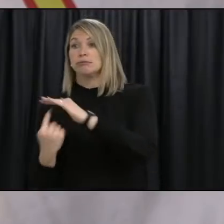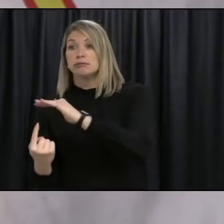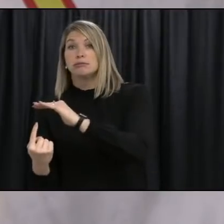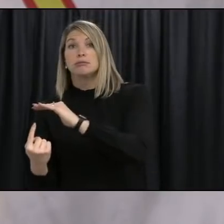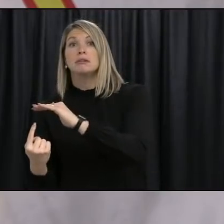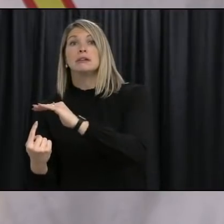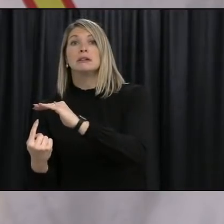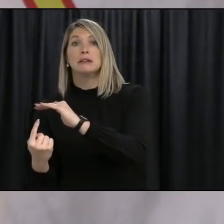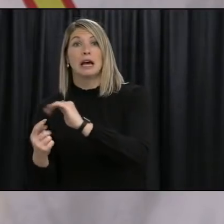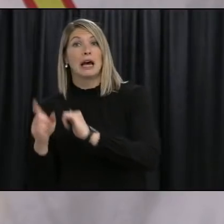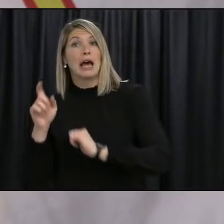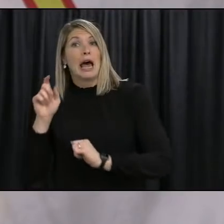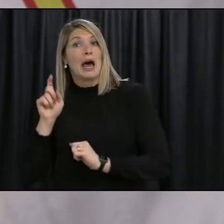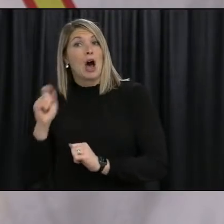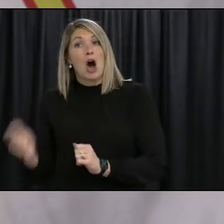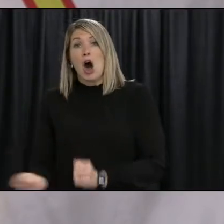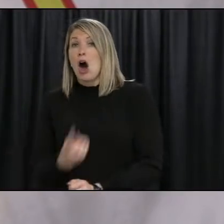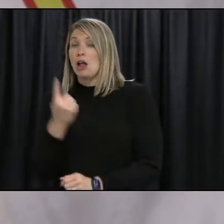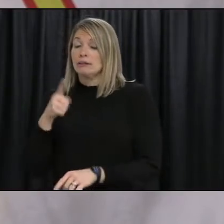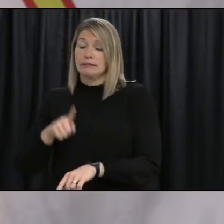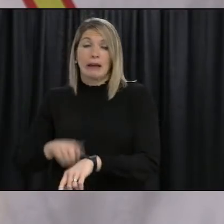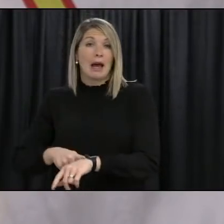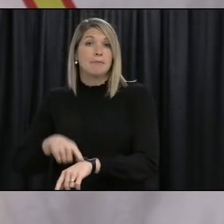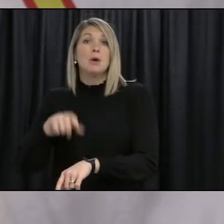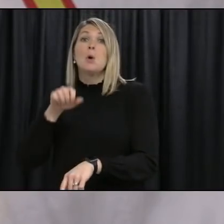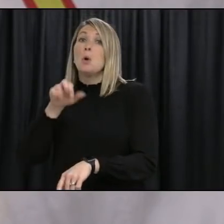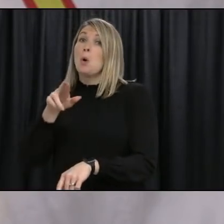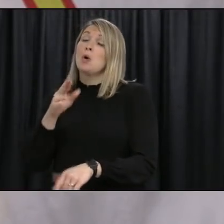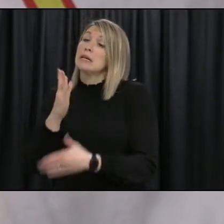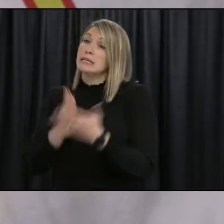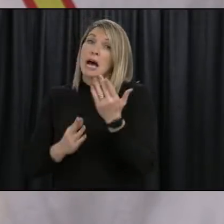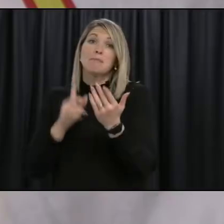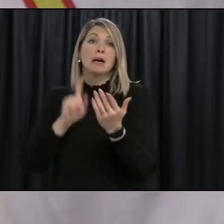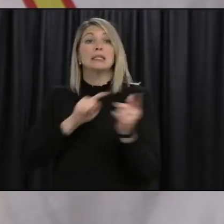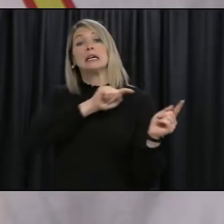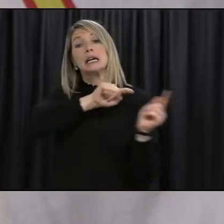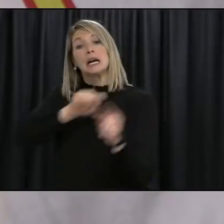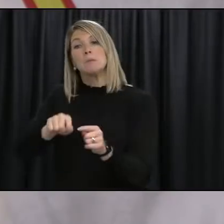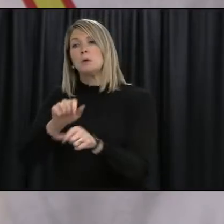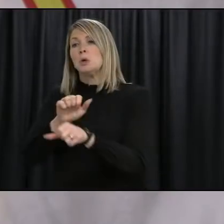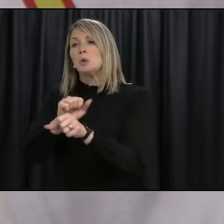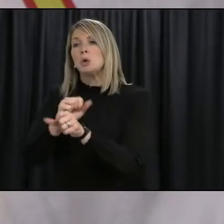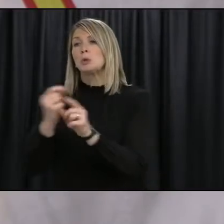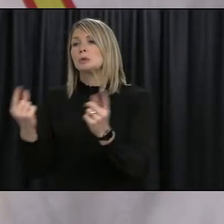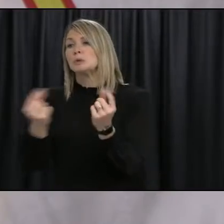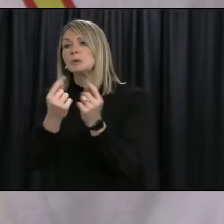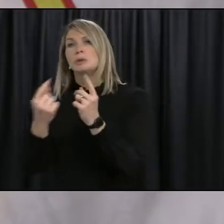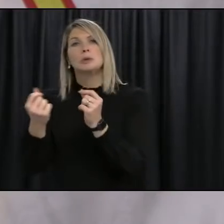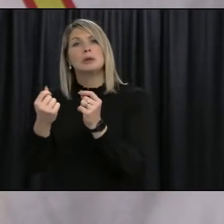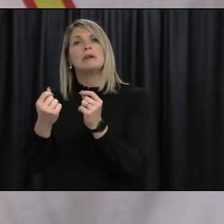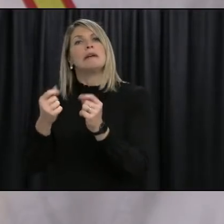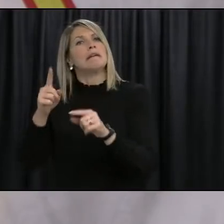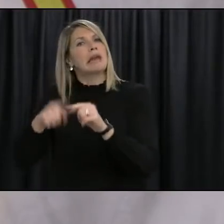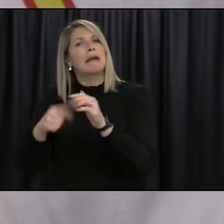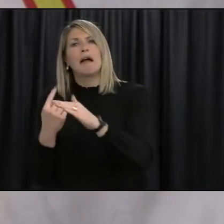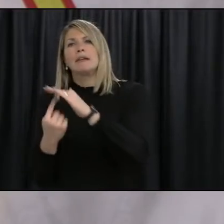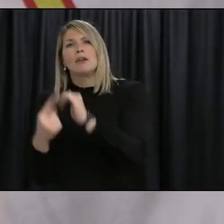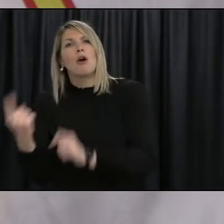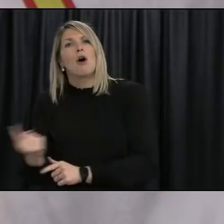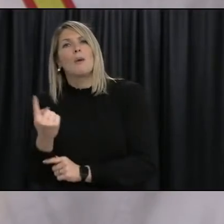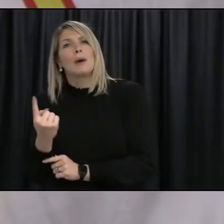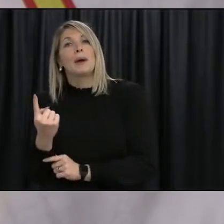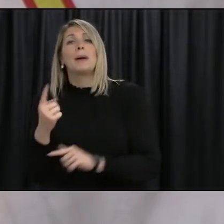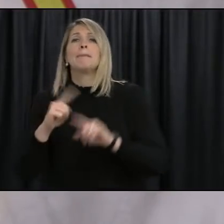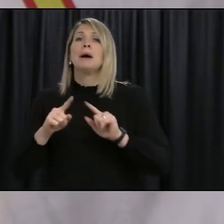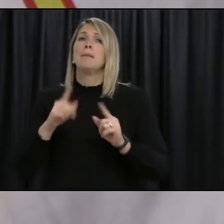be it essential workers, rotational workers, or otherwise, to follow all public health requirements and limit close contacts as much as